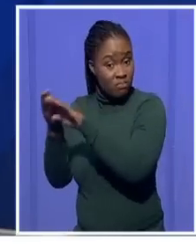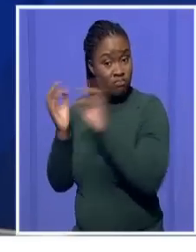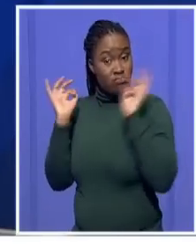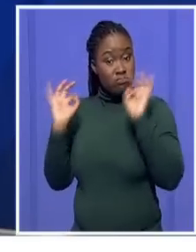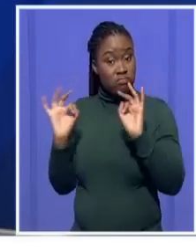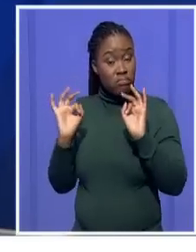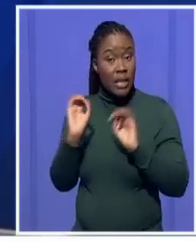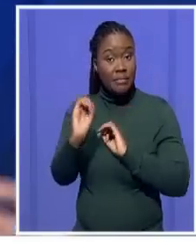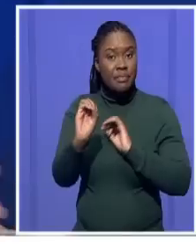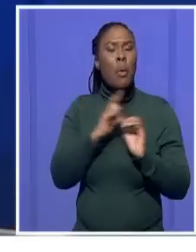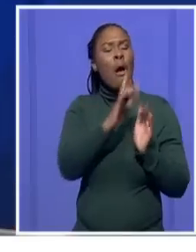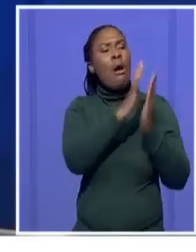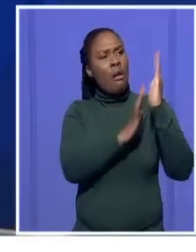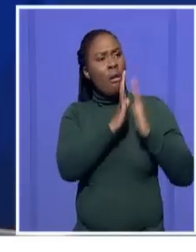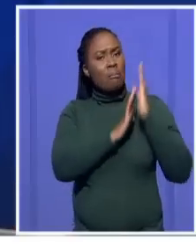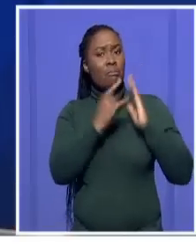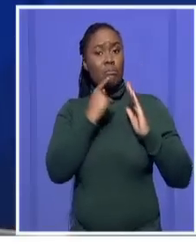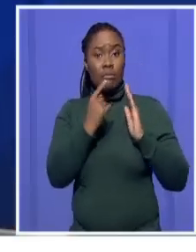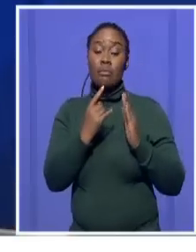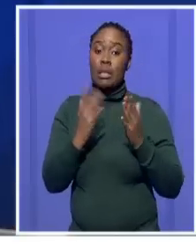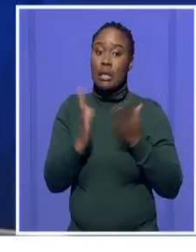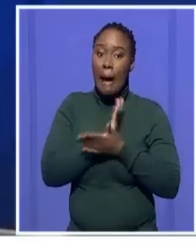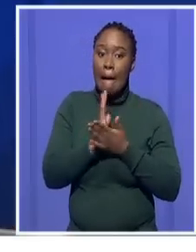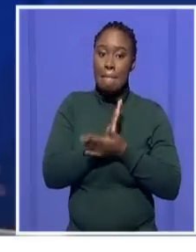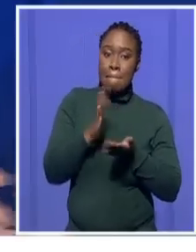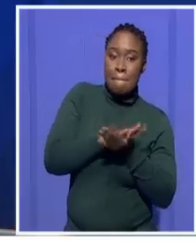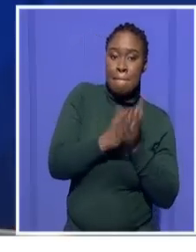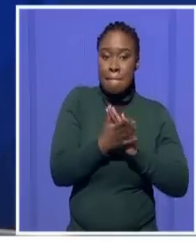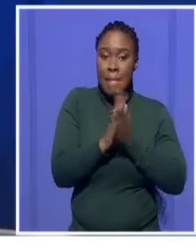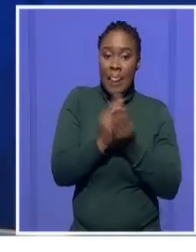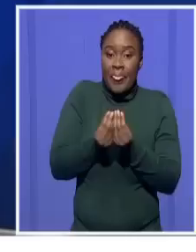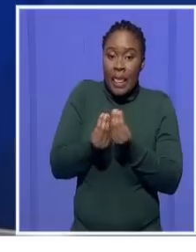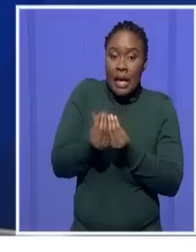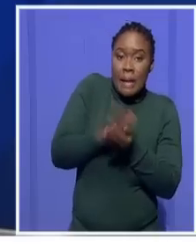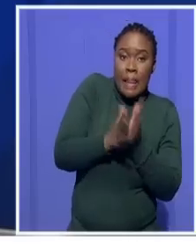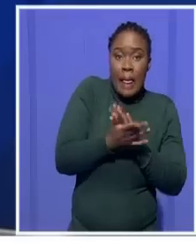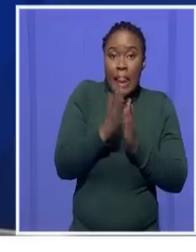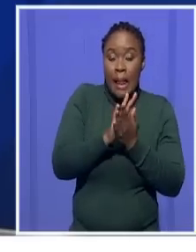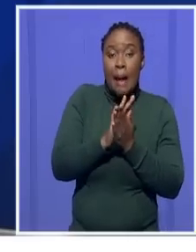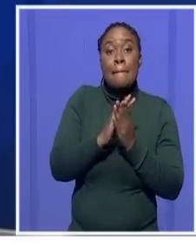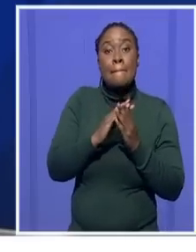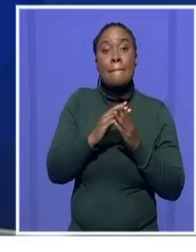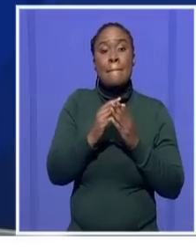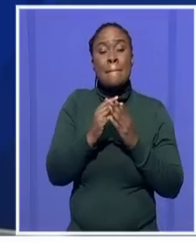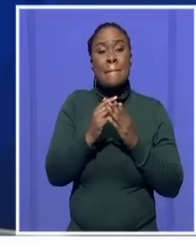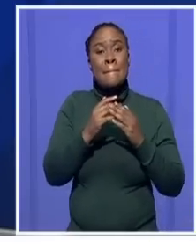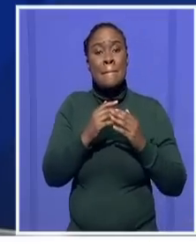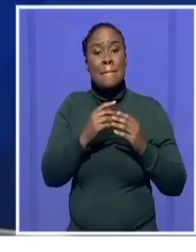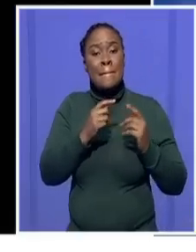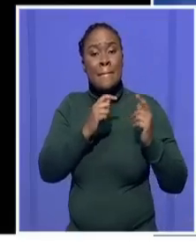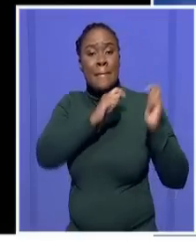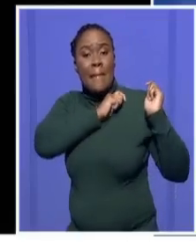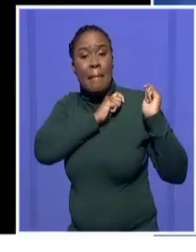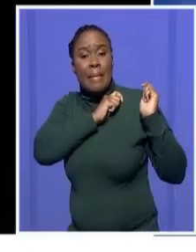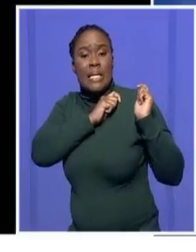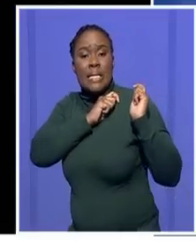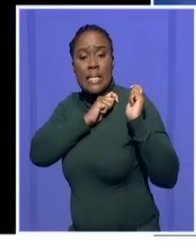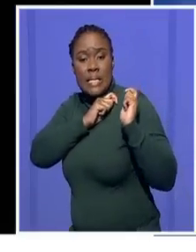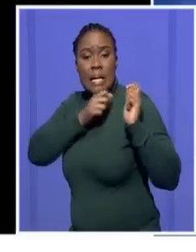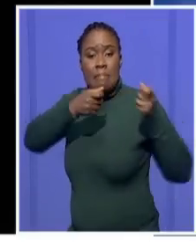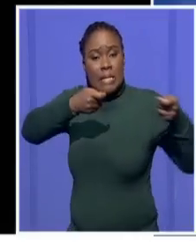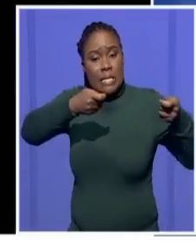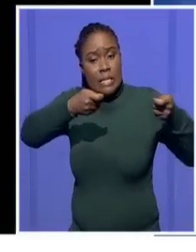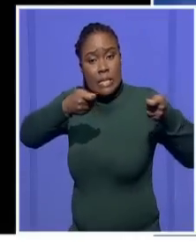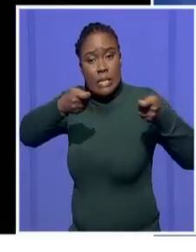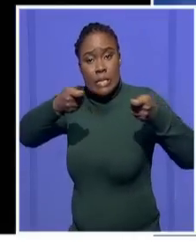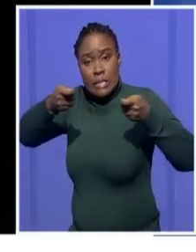me residents who are packing their belongings in plastic bags. At this point, those community halls that you